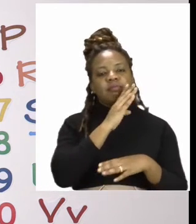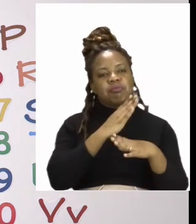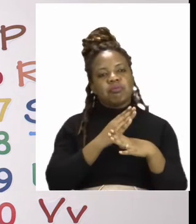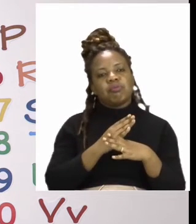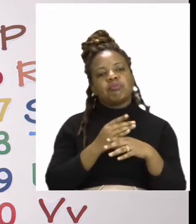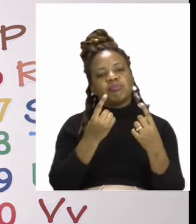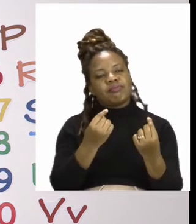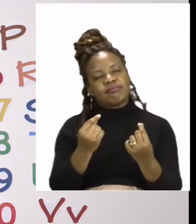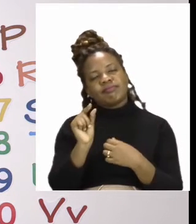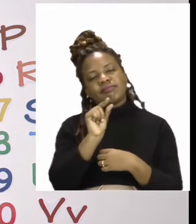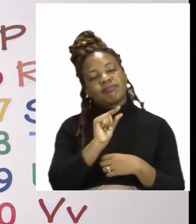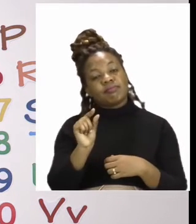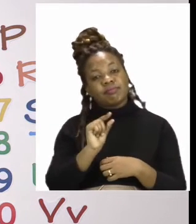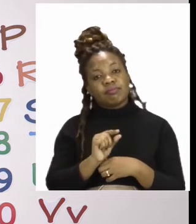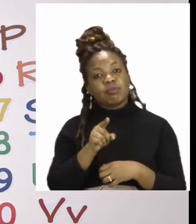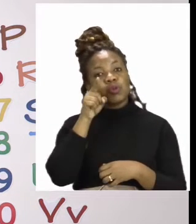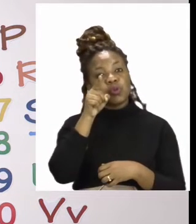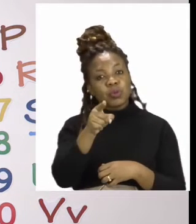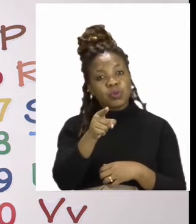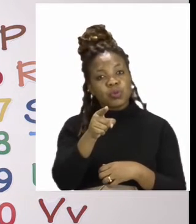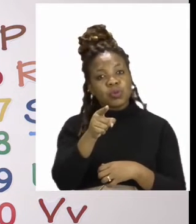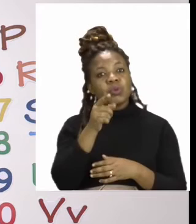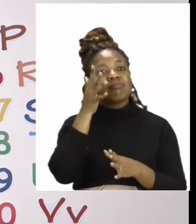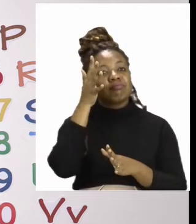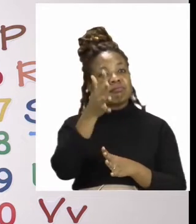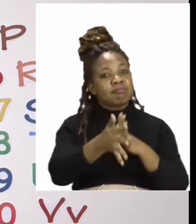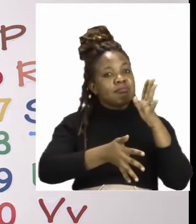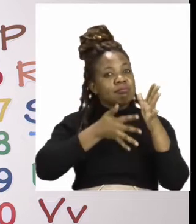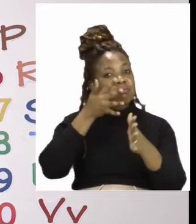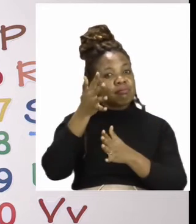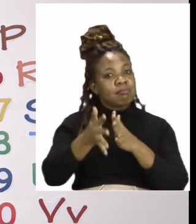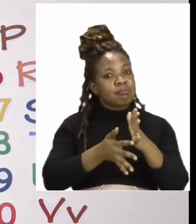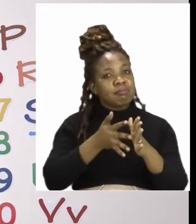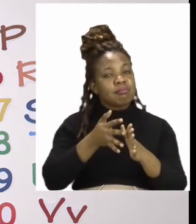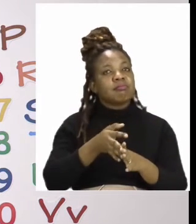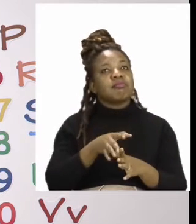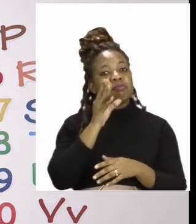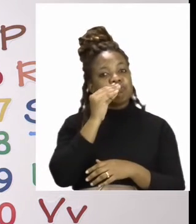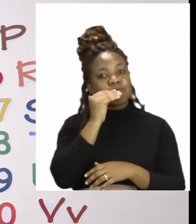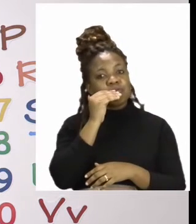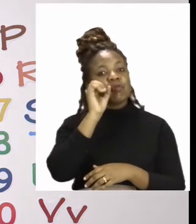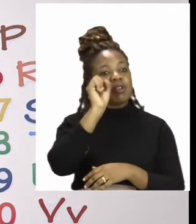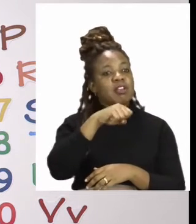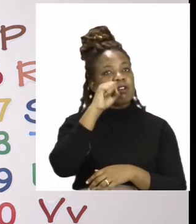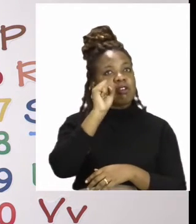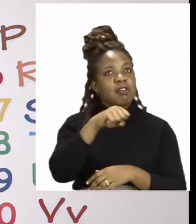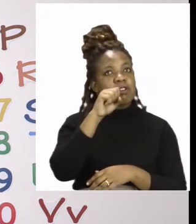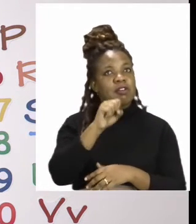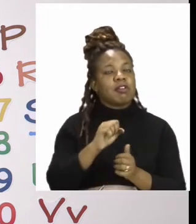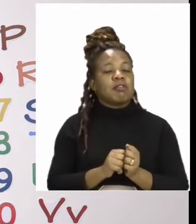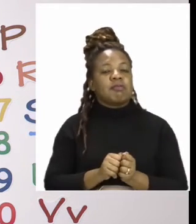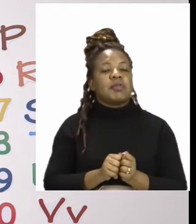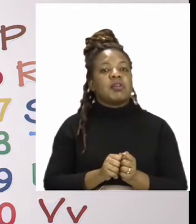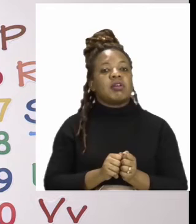Can you speak? Yes, speak, speak, speak. Can you stop? Yes, stop, stop, stop.